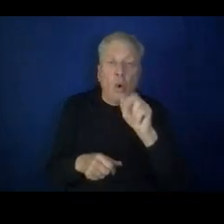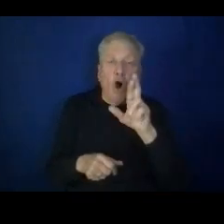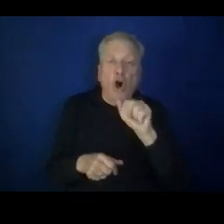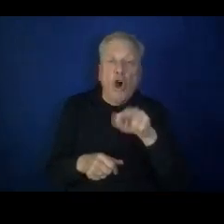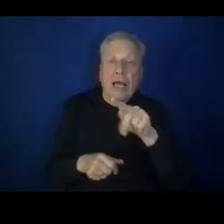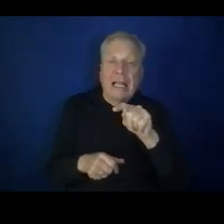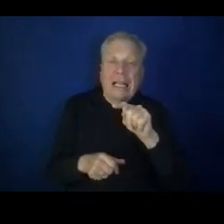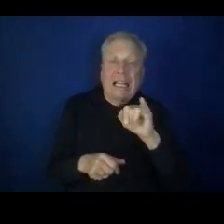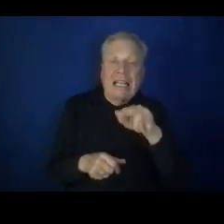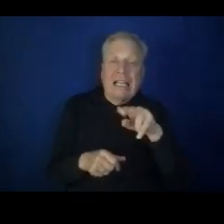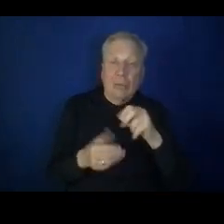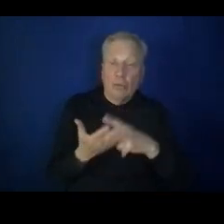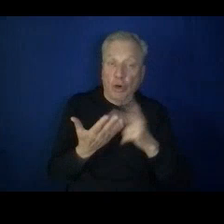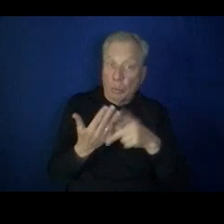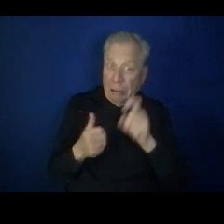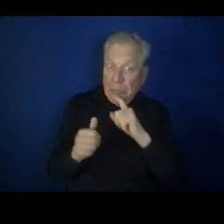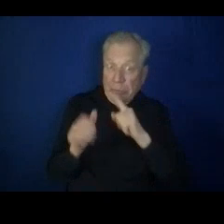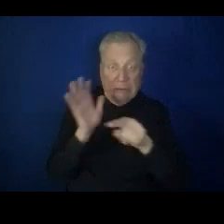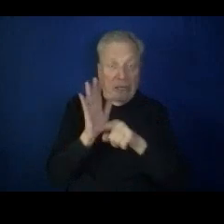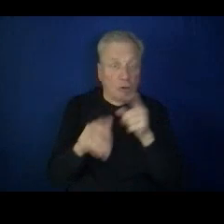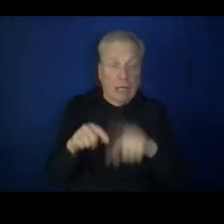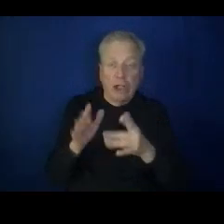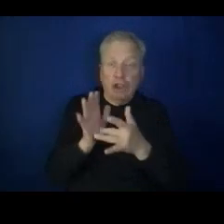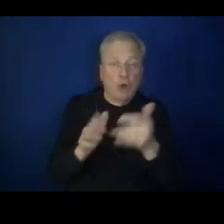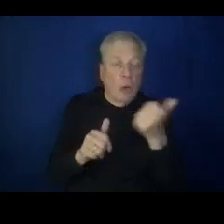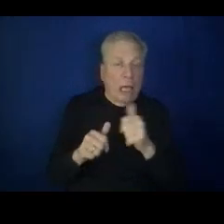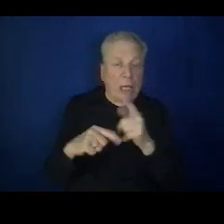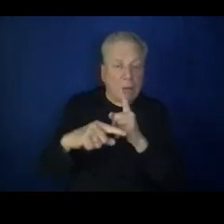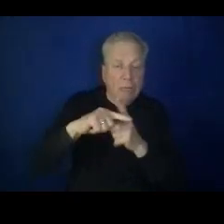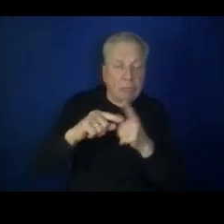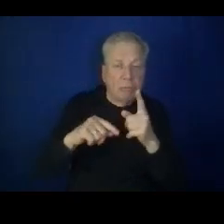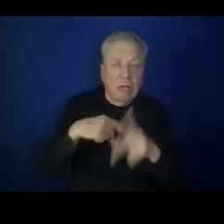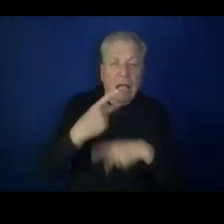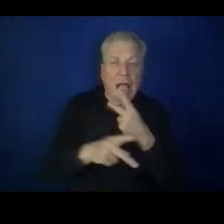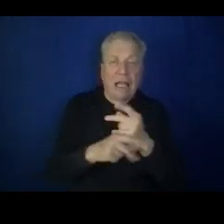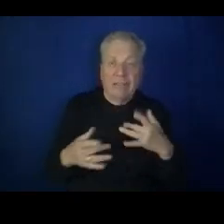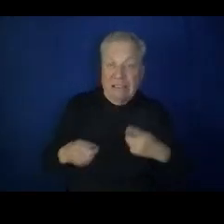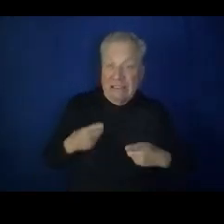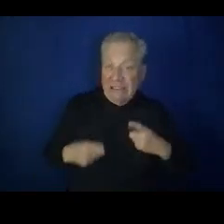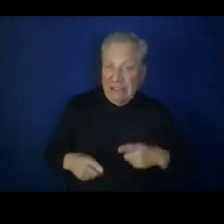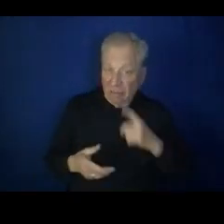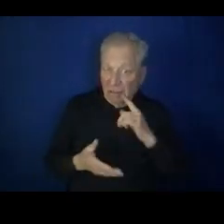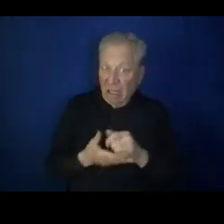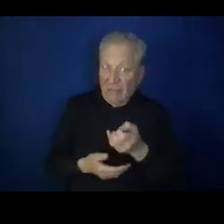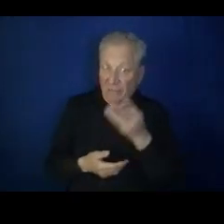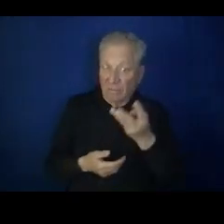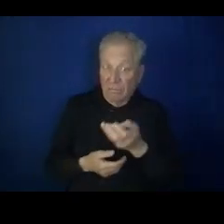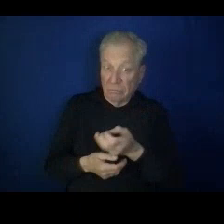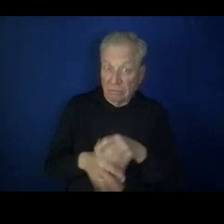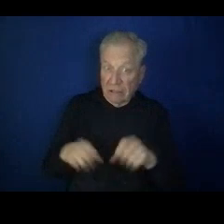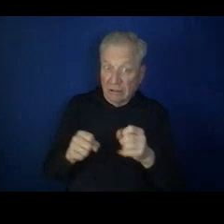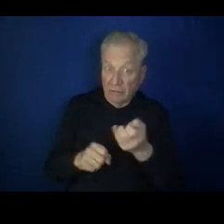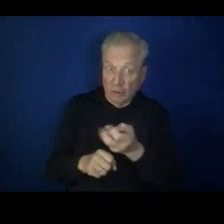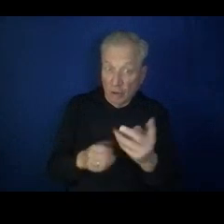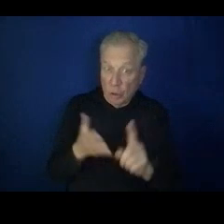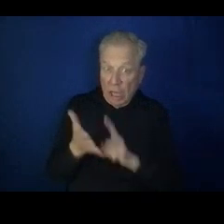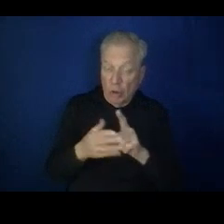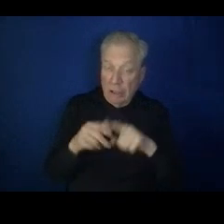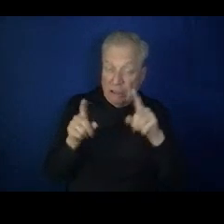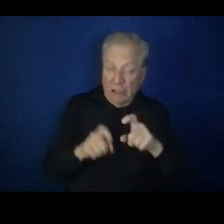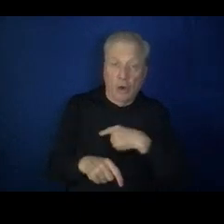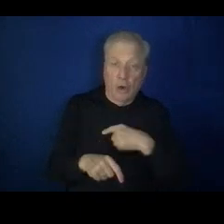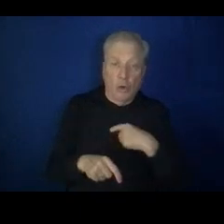negative. You can't be showing antibodies for the disease. That takes a couple of hours to do. So what we do is we